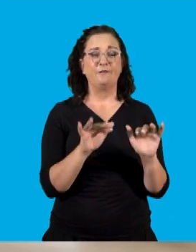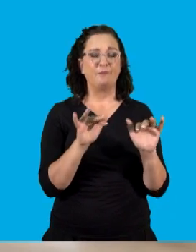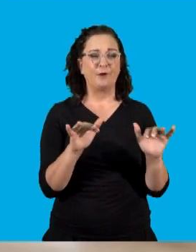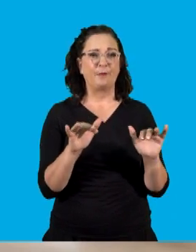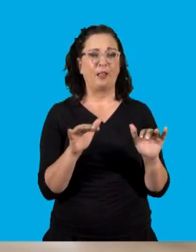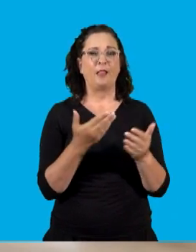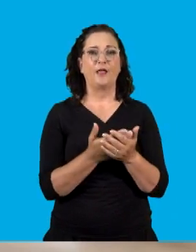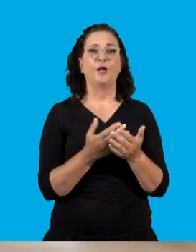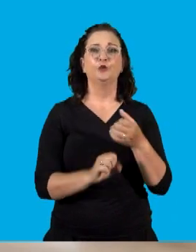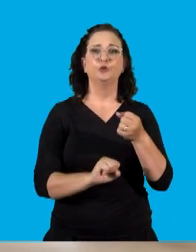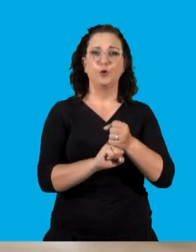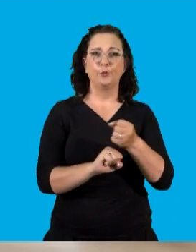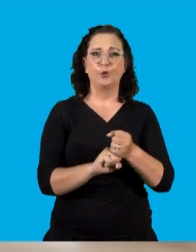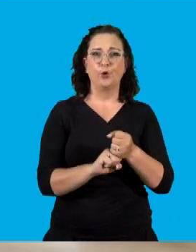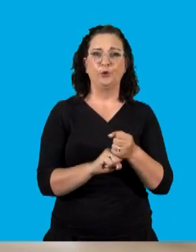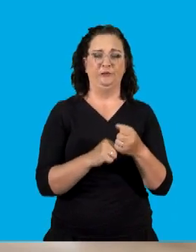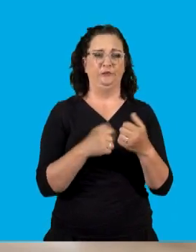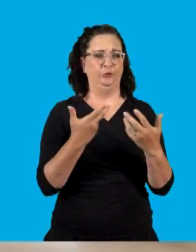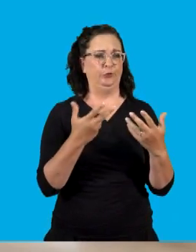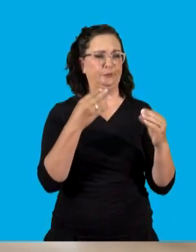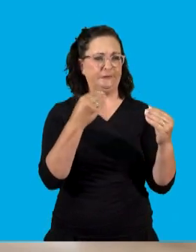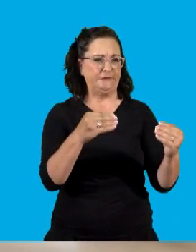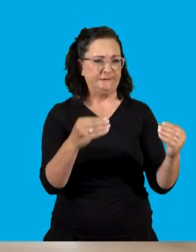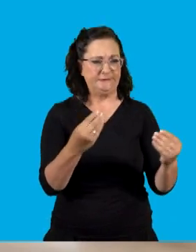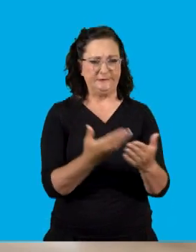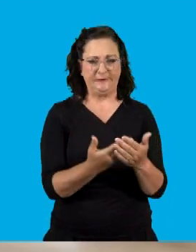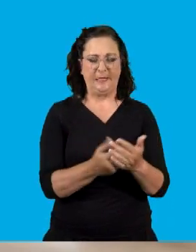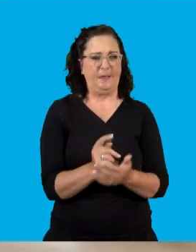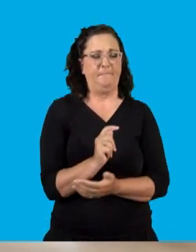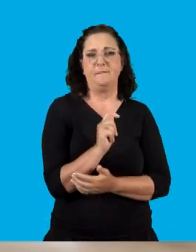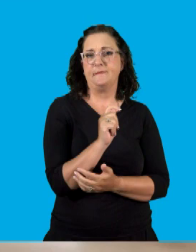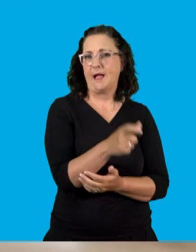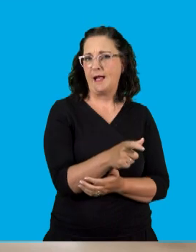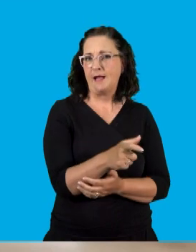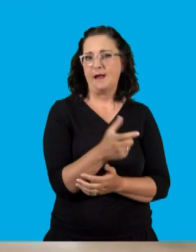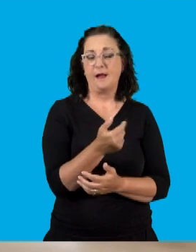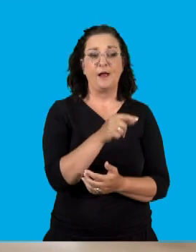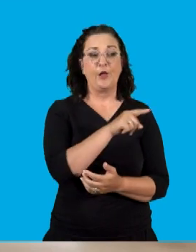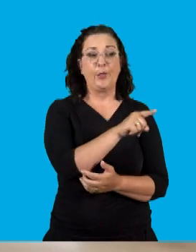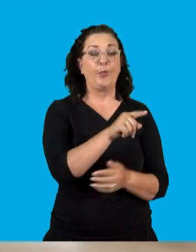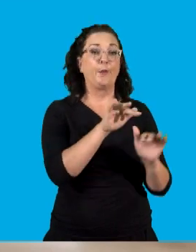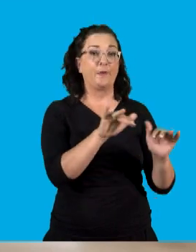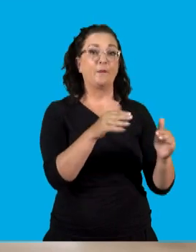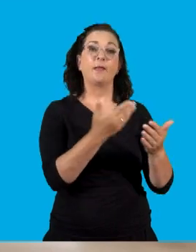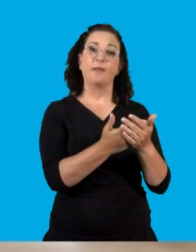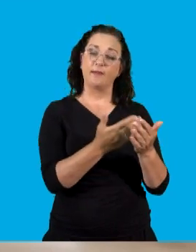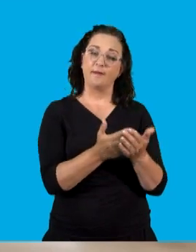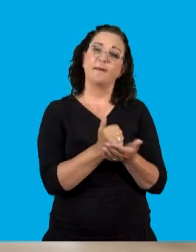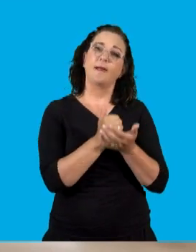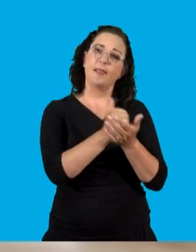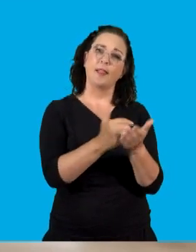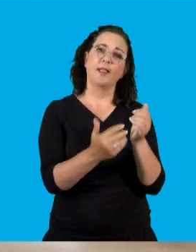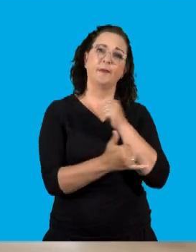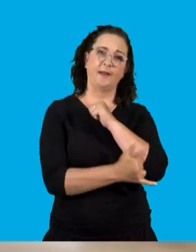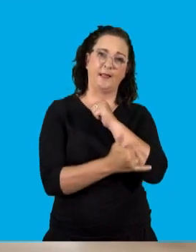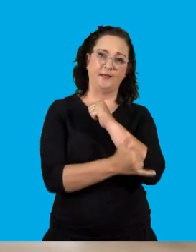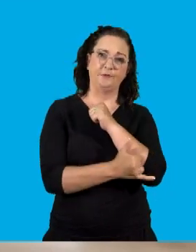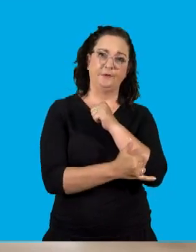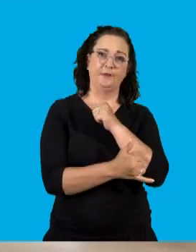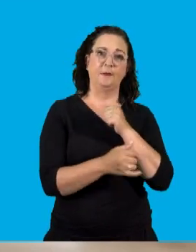them supporting businesses by buying their product in order for those people to participate in the economy of the country. So